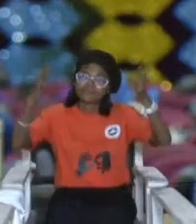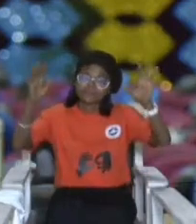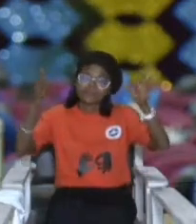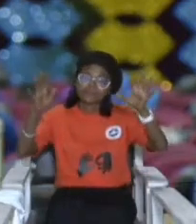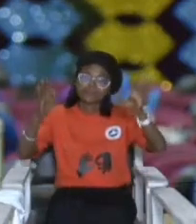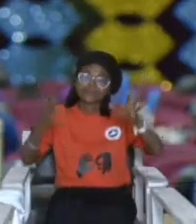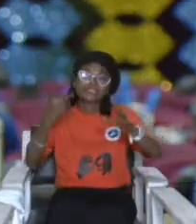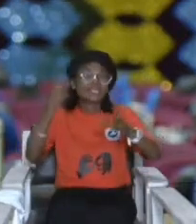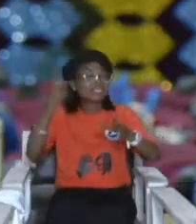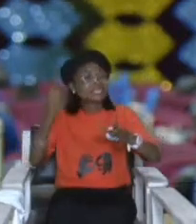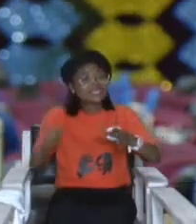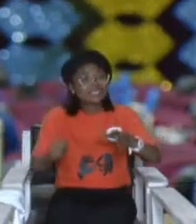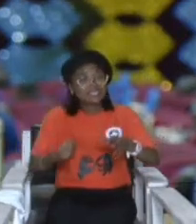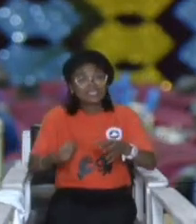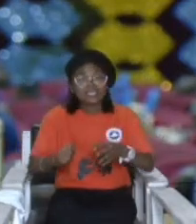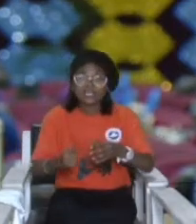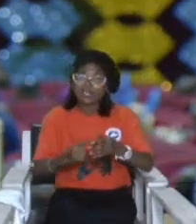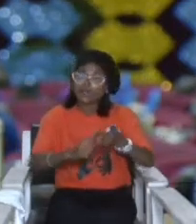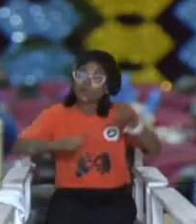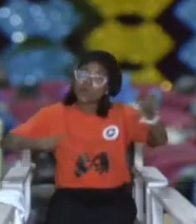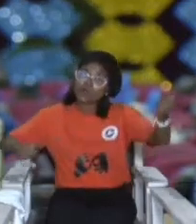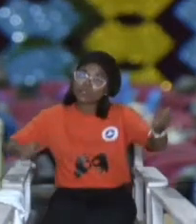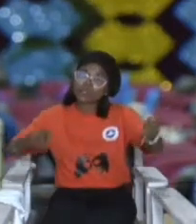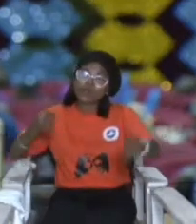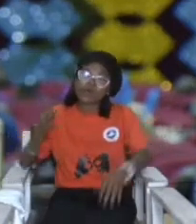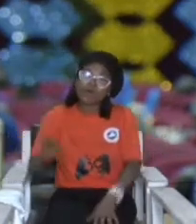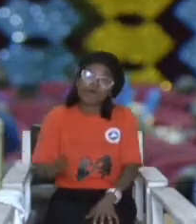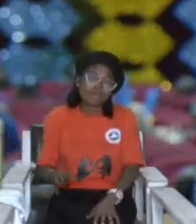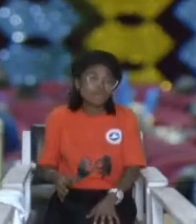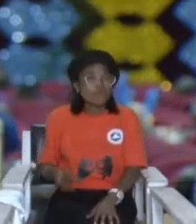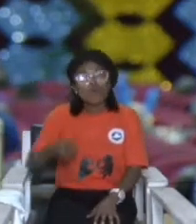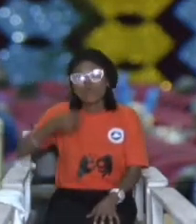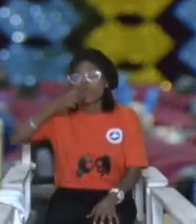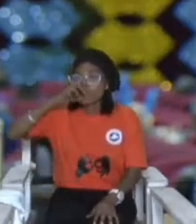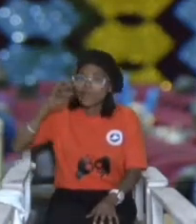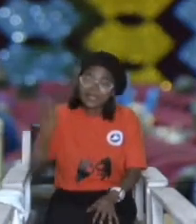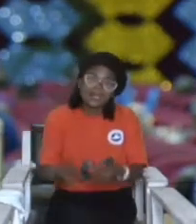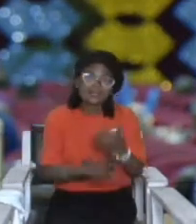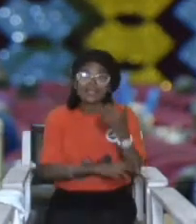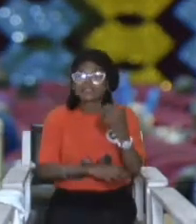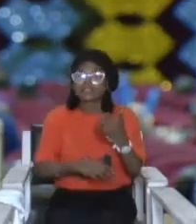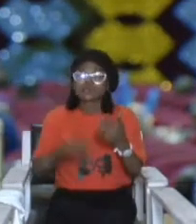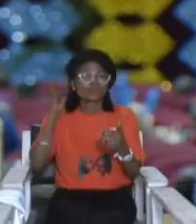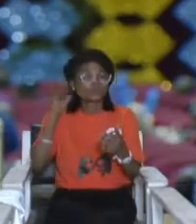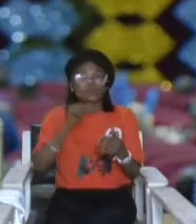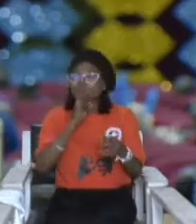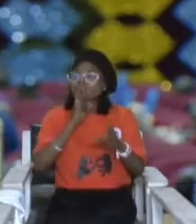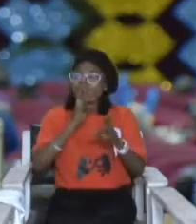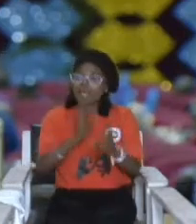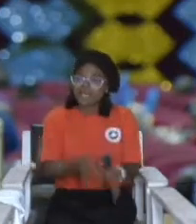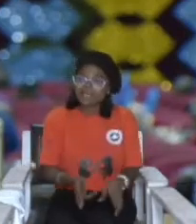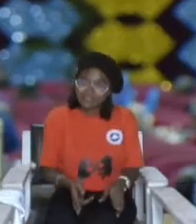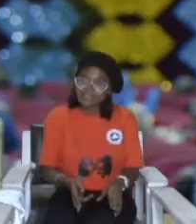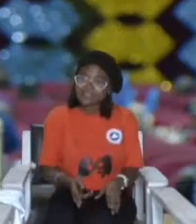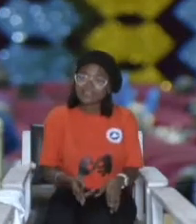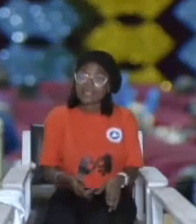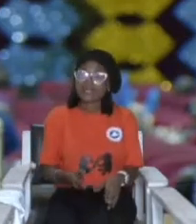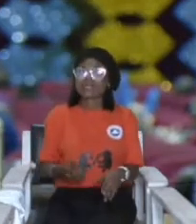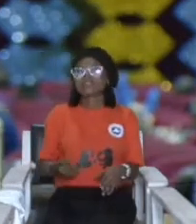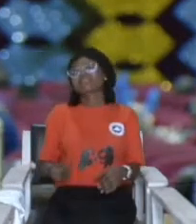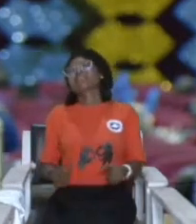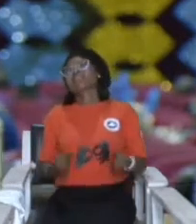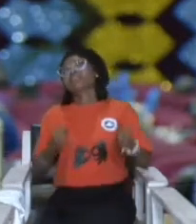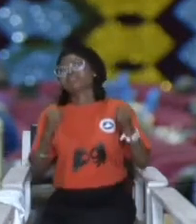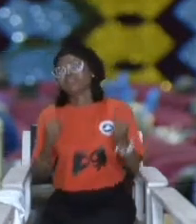The rod of wickedness does not respond to zeal. It responds to the rod of